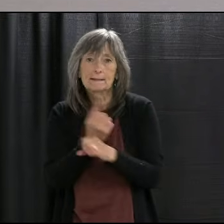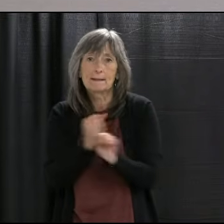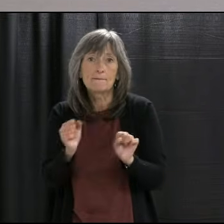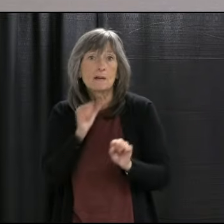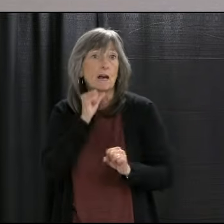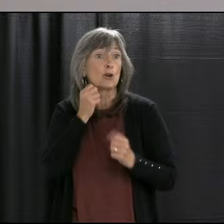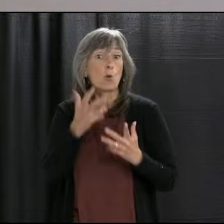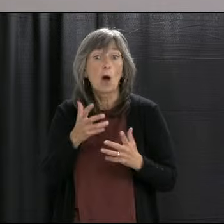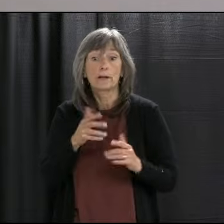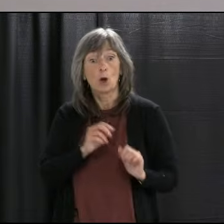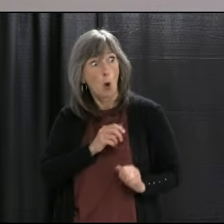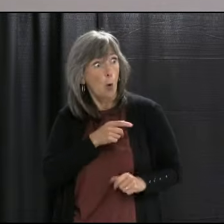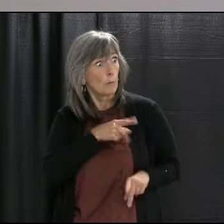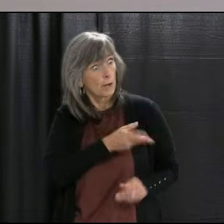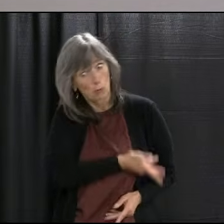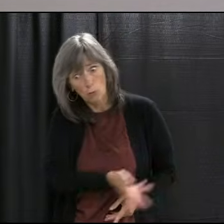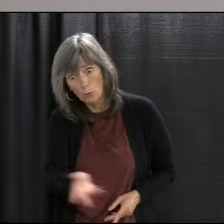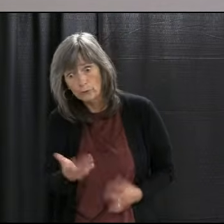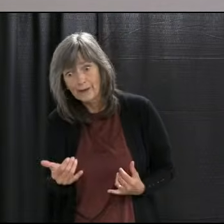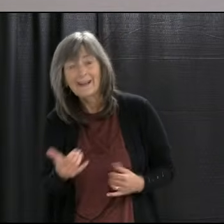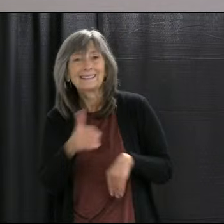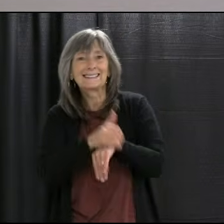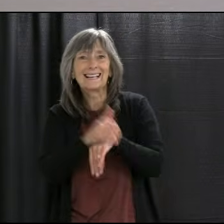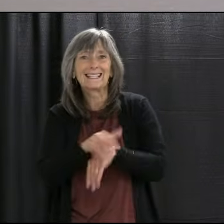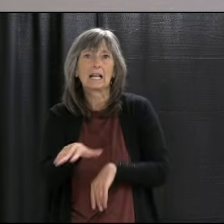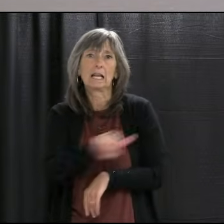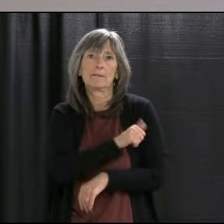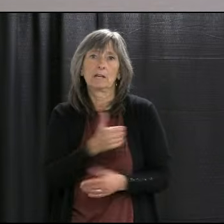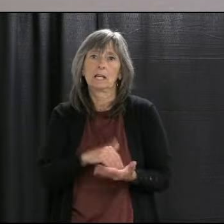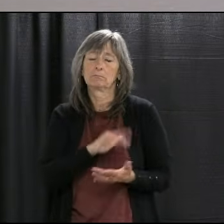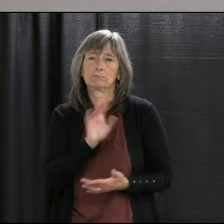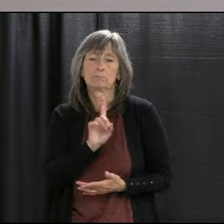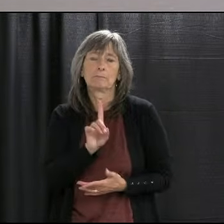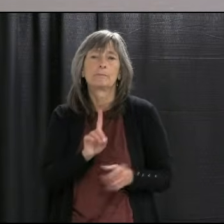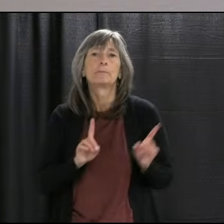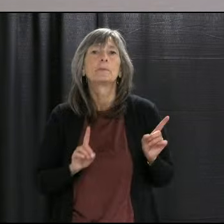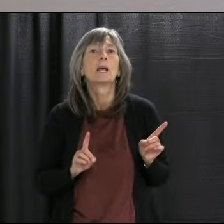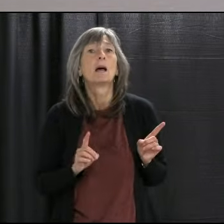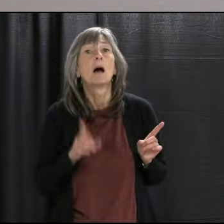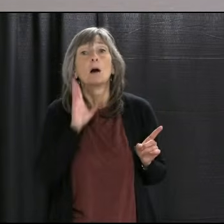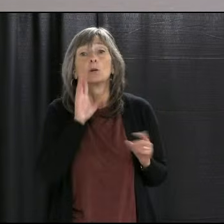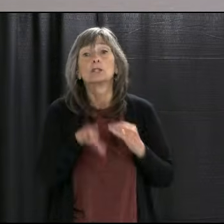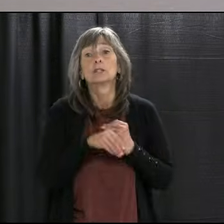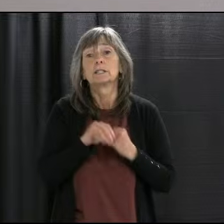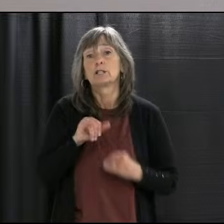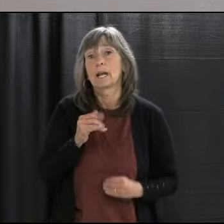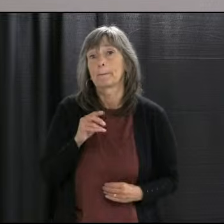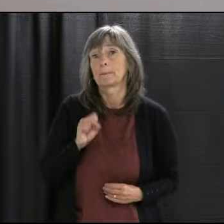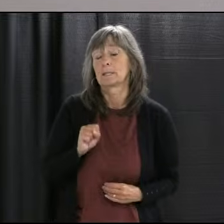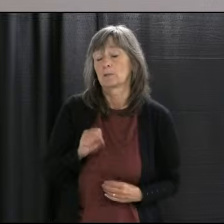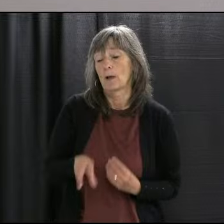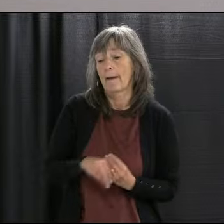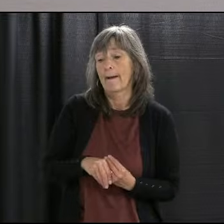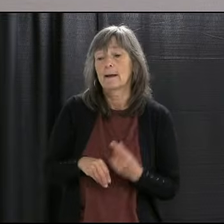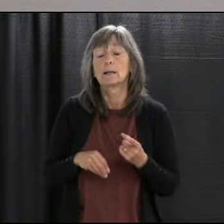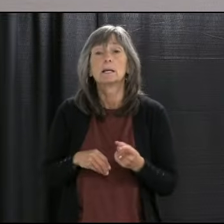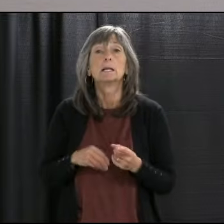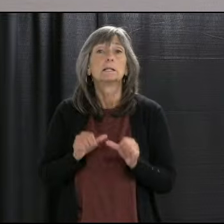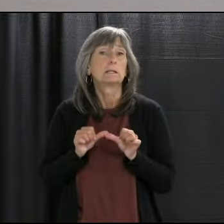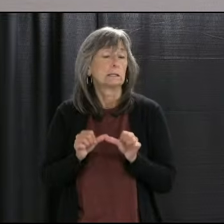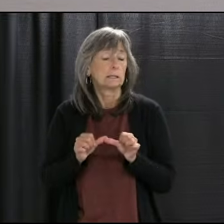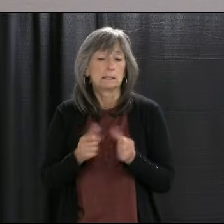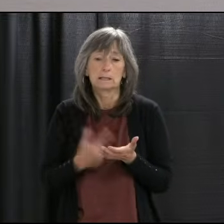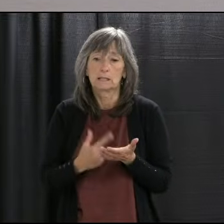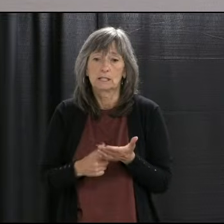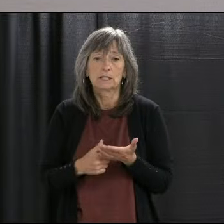The only thing I'd add to that is that it is an ongoing discussion, but as the Premier said earlier, there are lots of